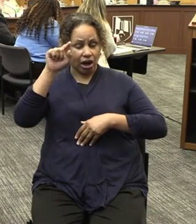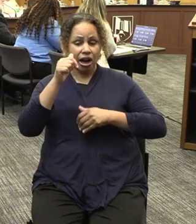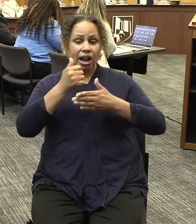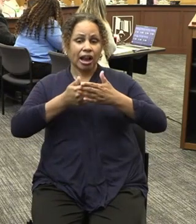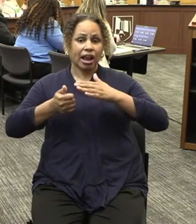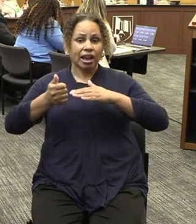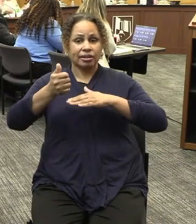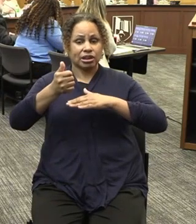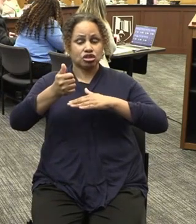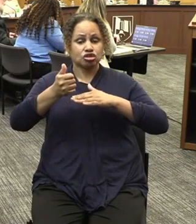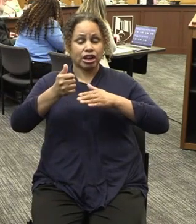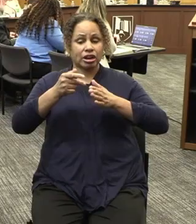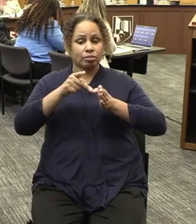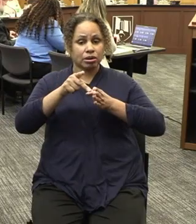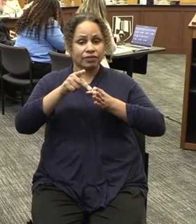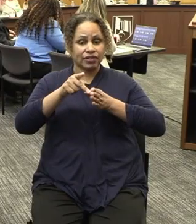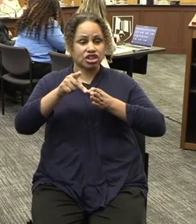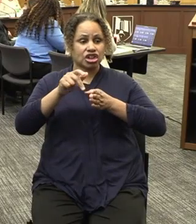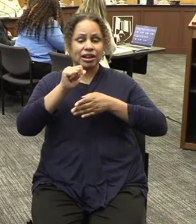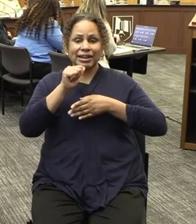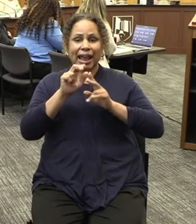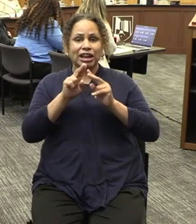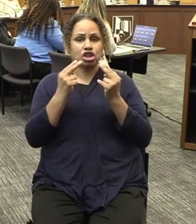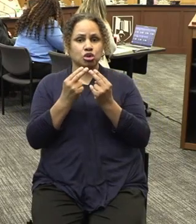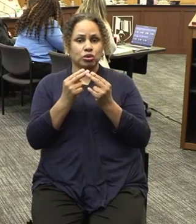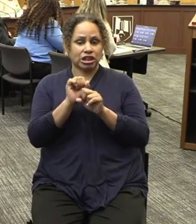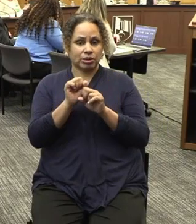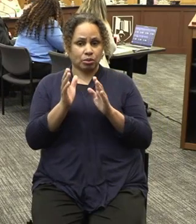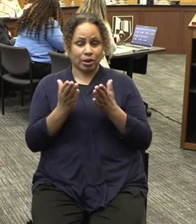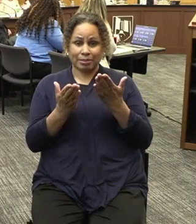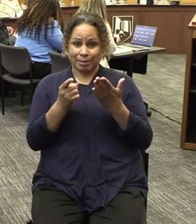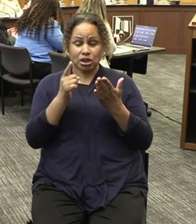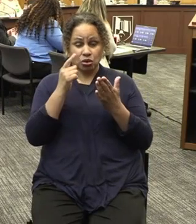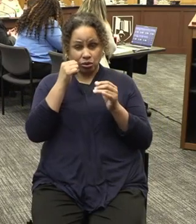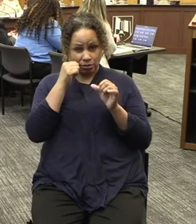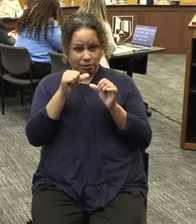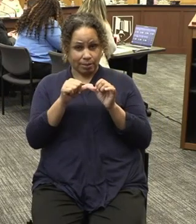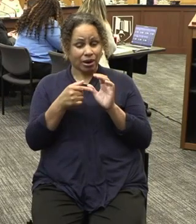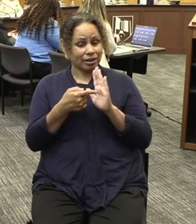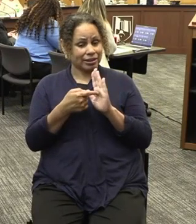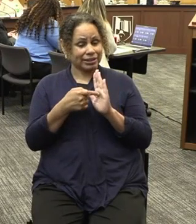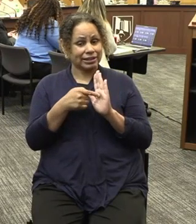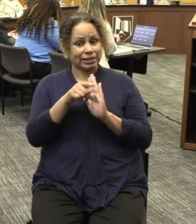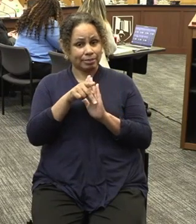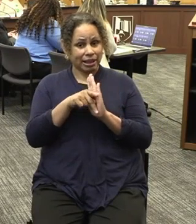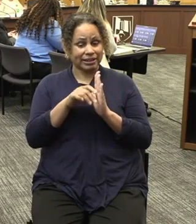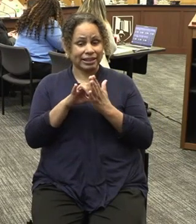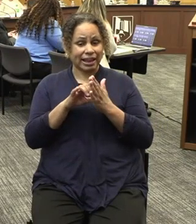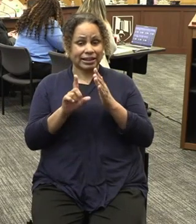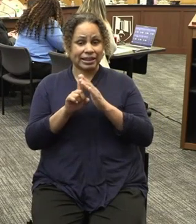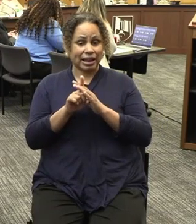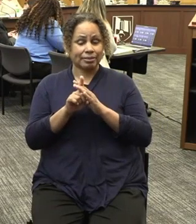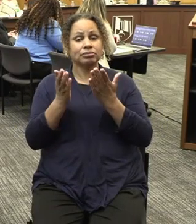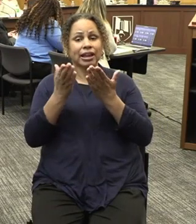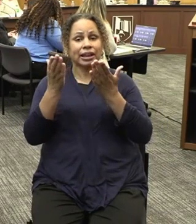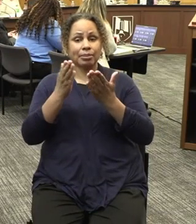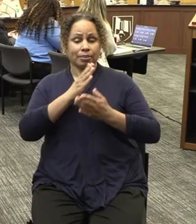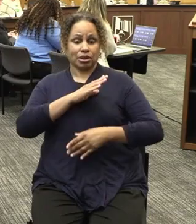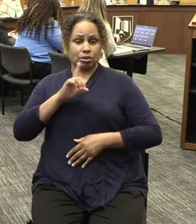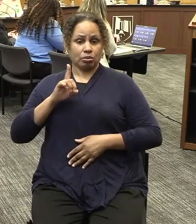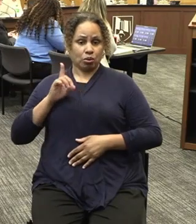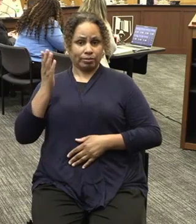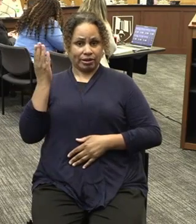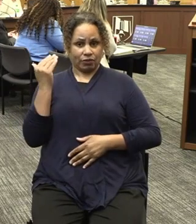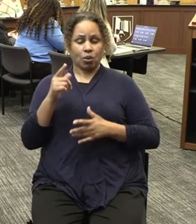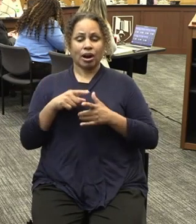administrator, professional, or non-union employee. You might recall this is one of the policies that came up to the board, and then